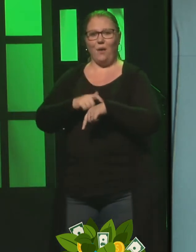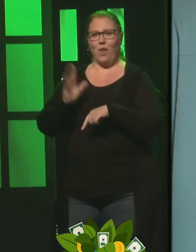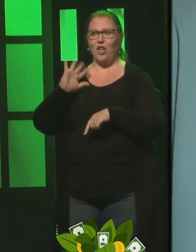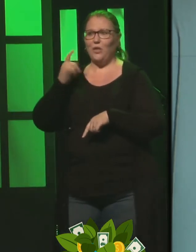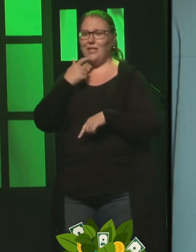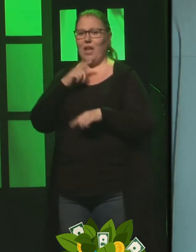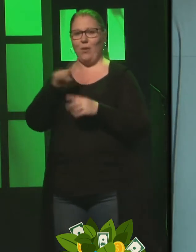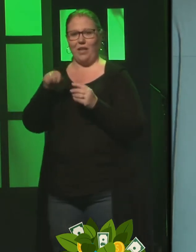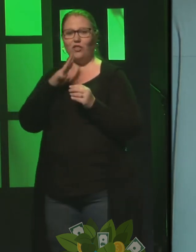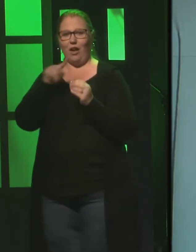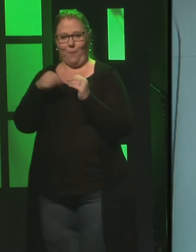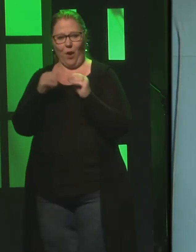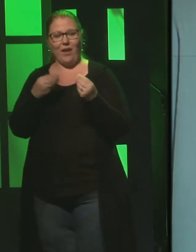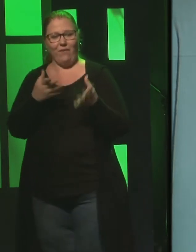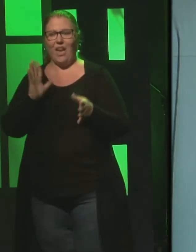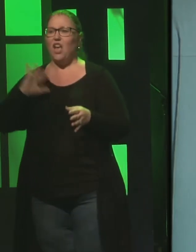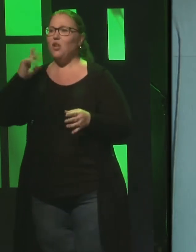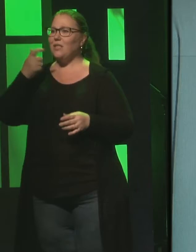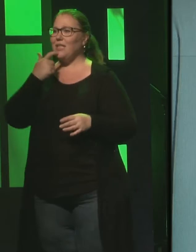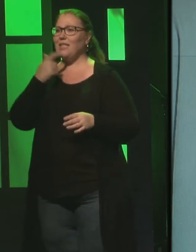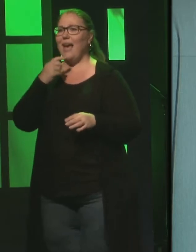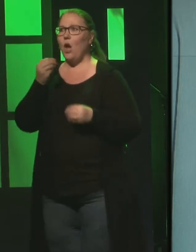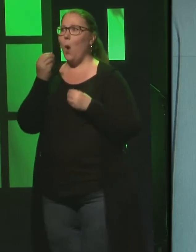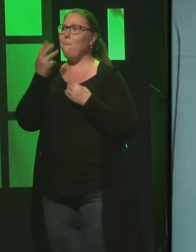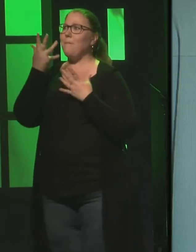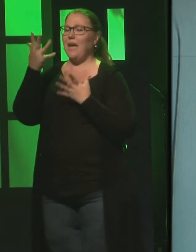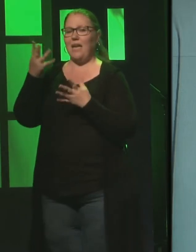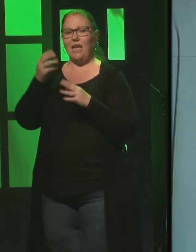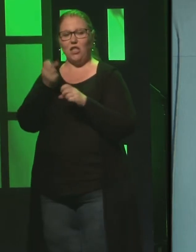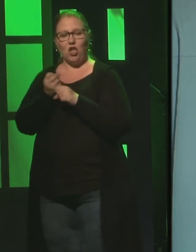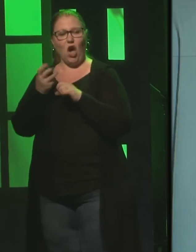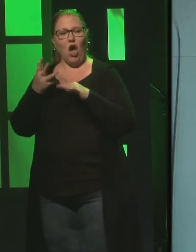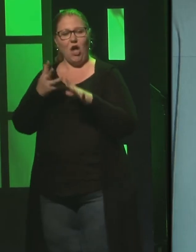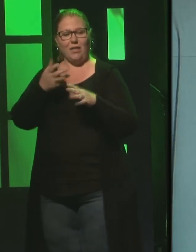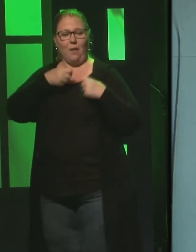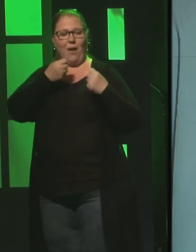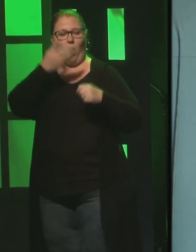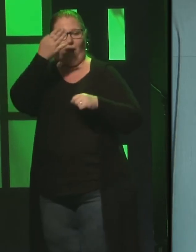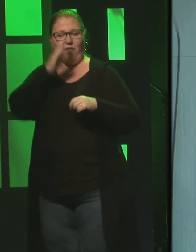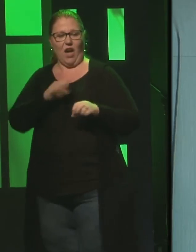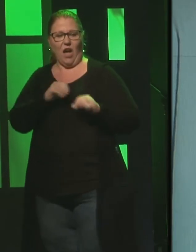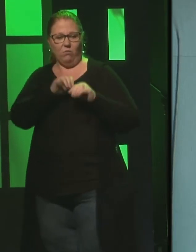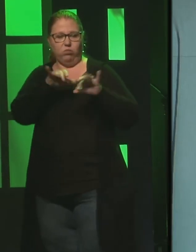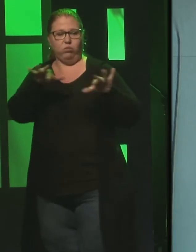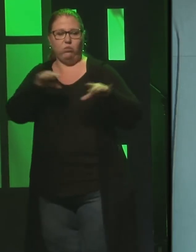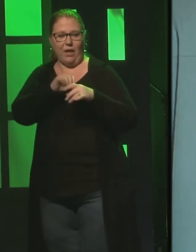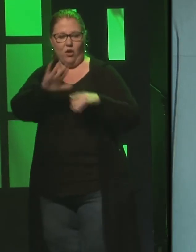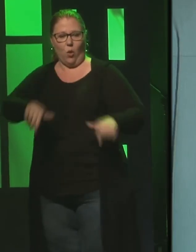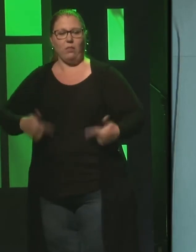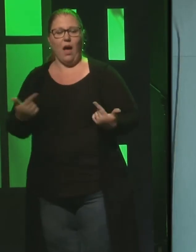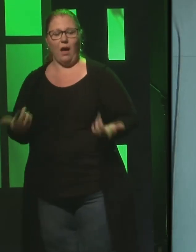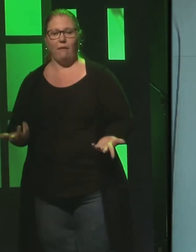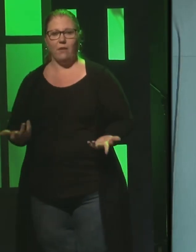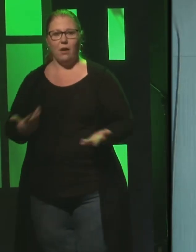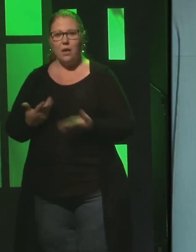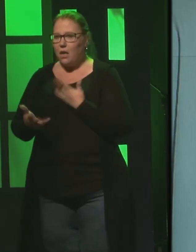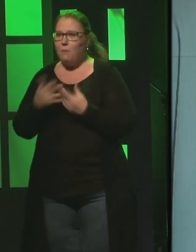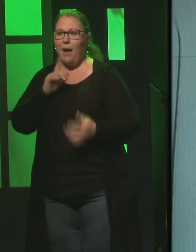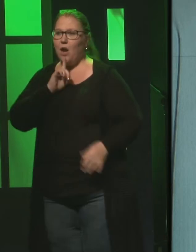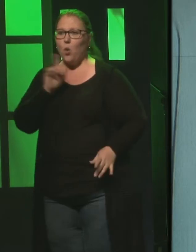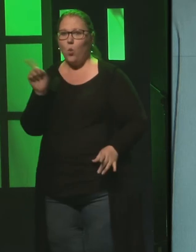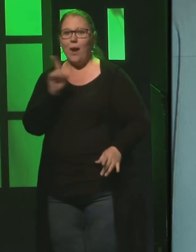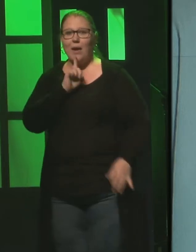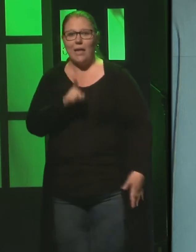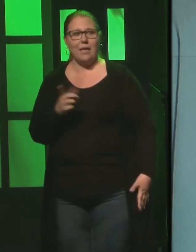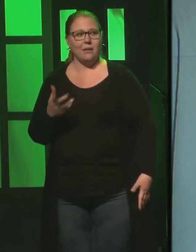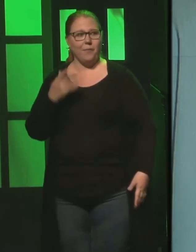talked about giving. I used to say, obedience unleashes the power of God in your life. No matter where it is,